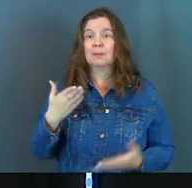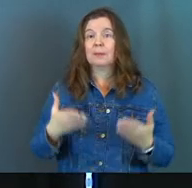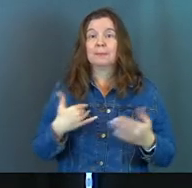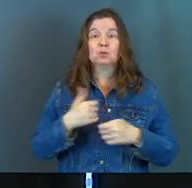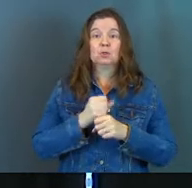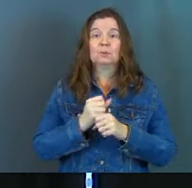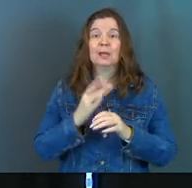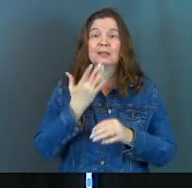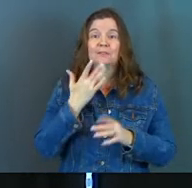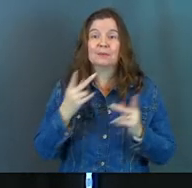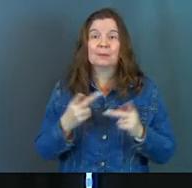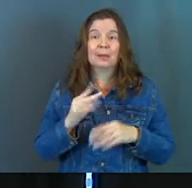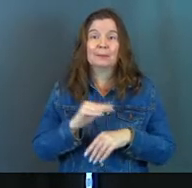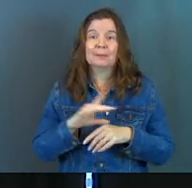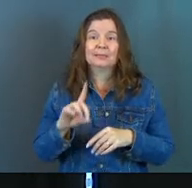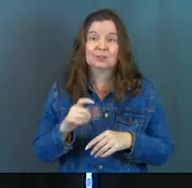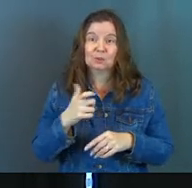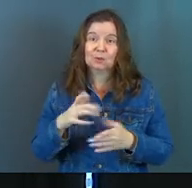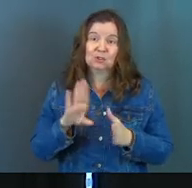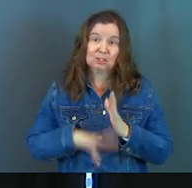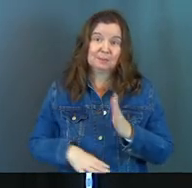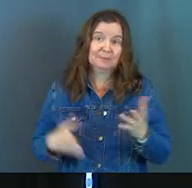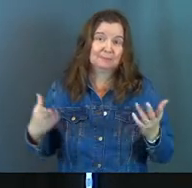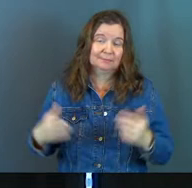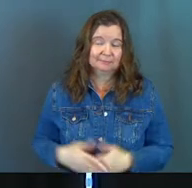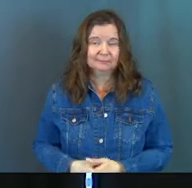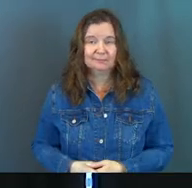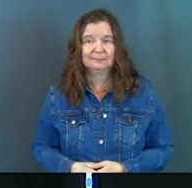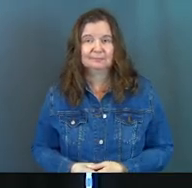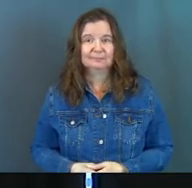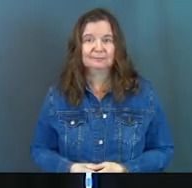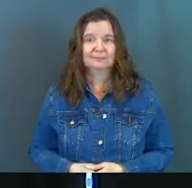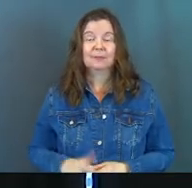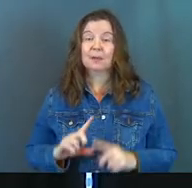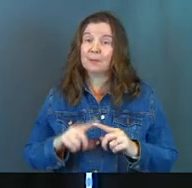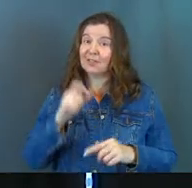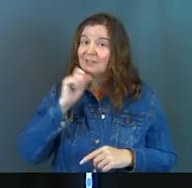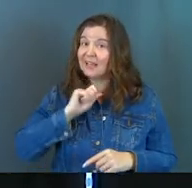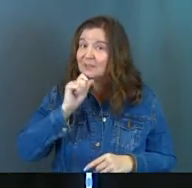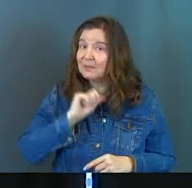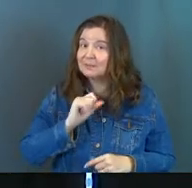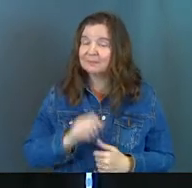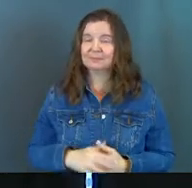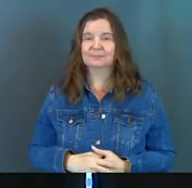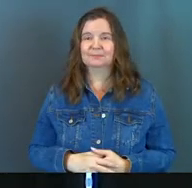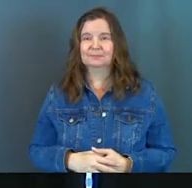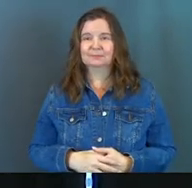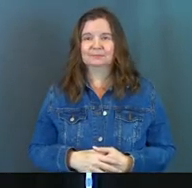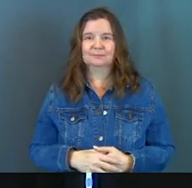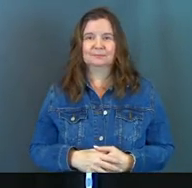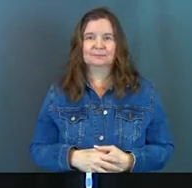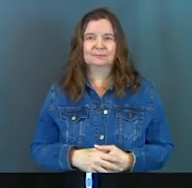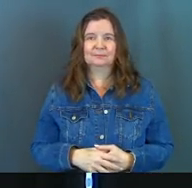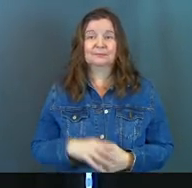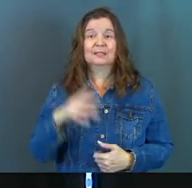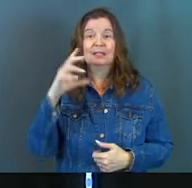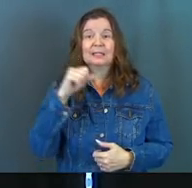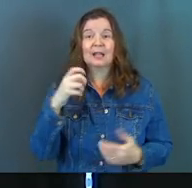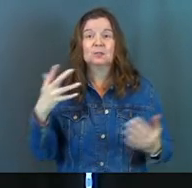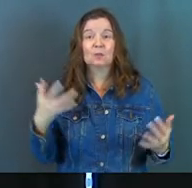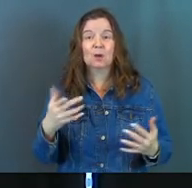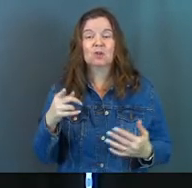Maybe you make the favorite place McDonald's so it's nice and cheap. But there's ice cream. Guess